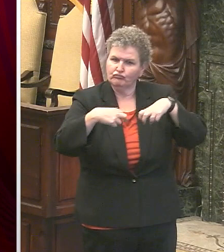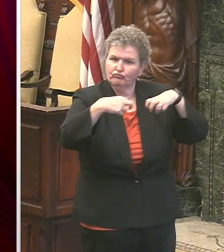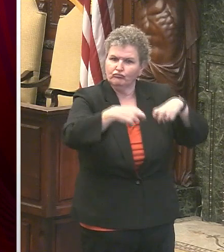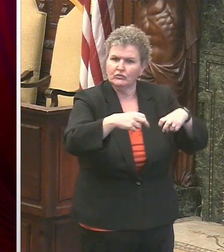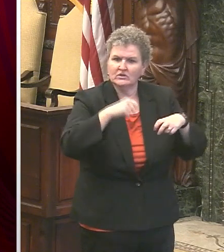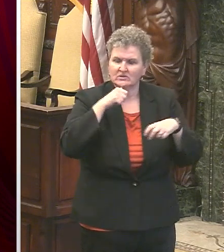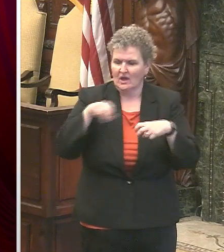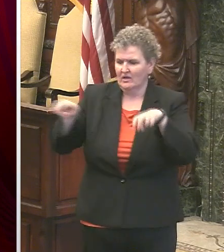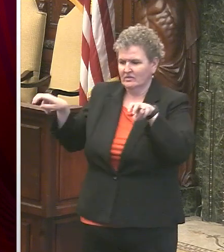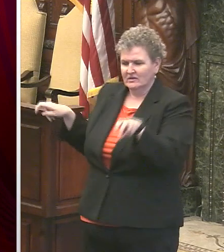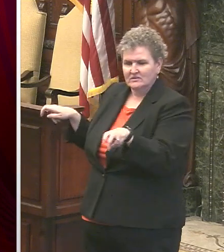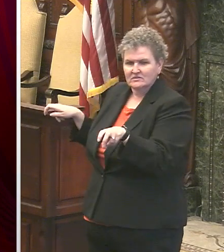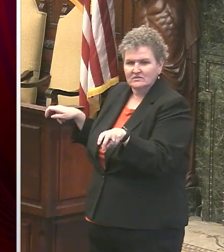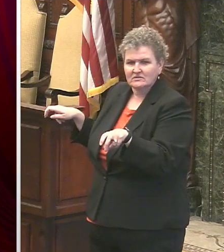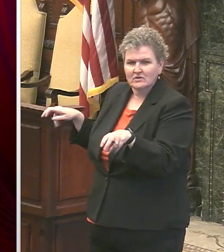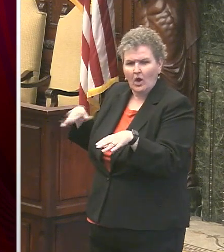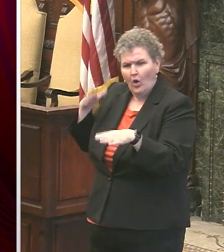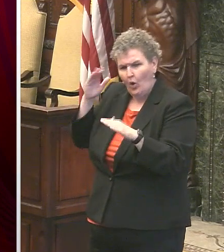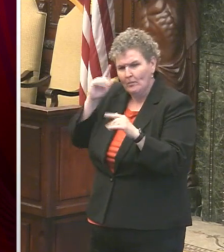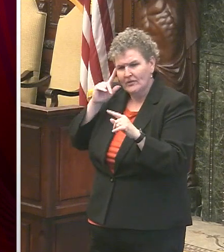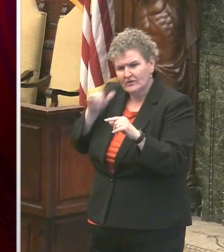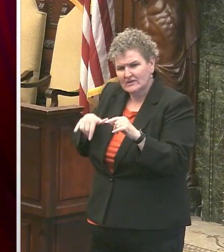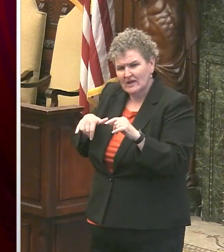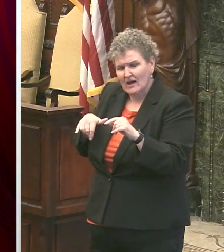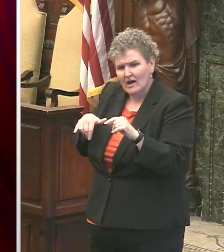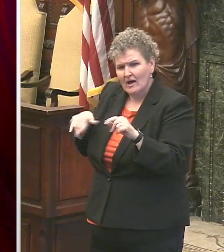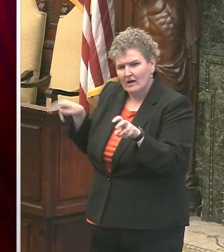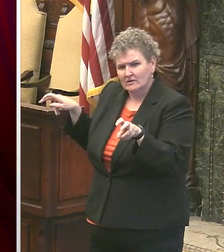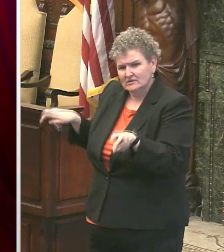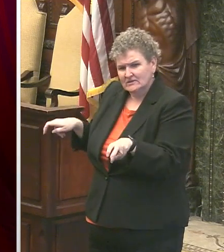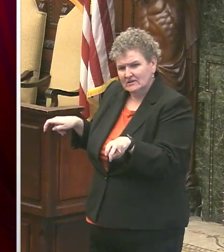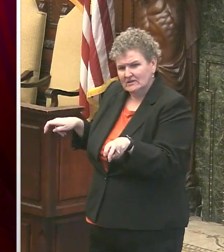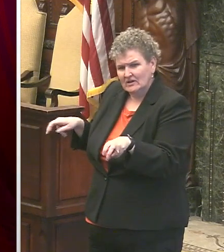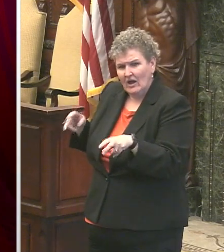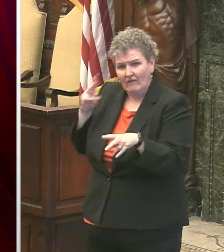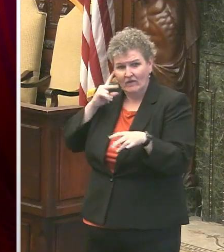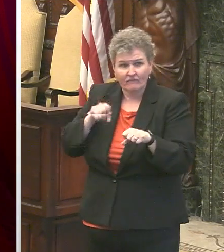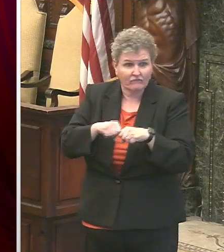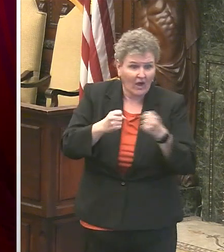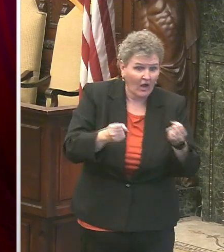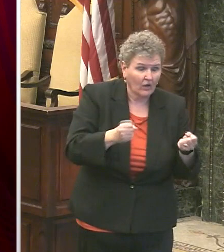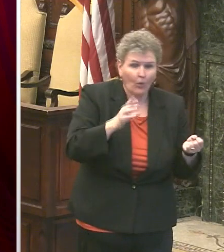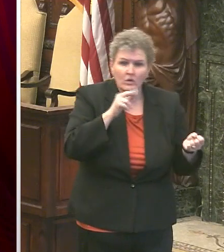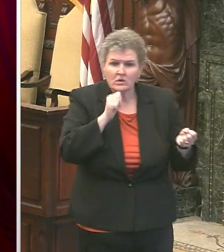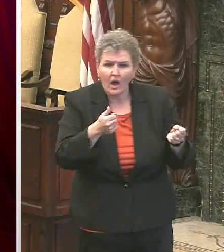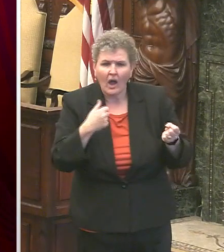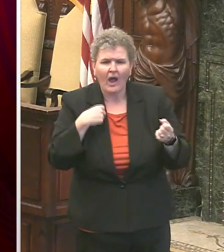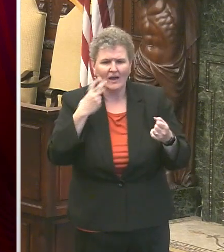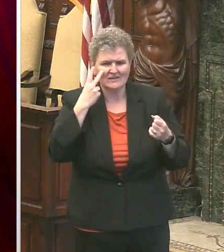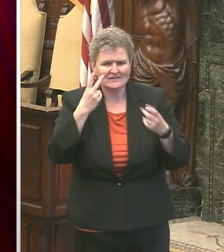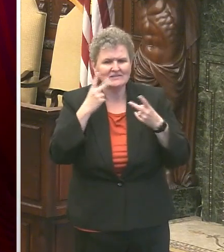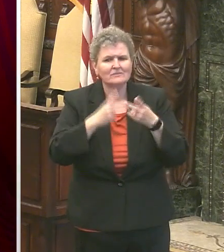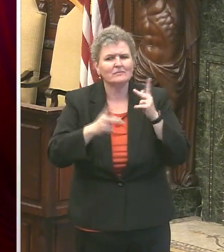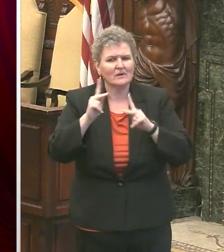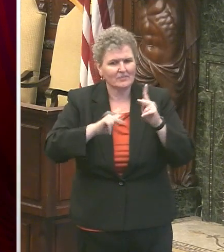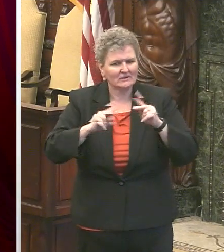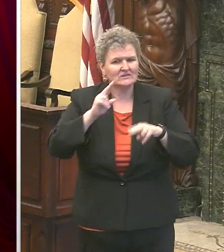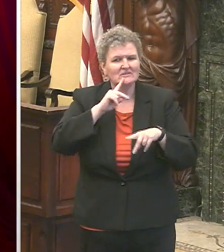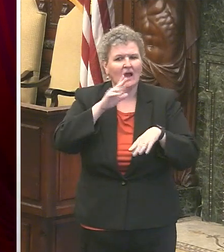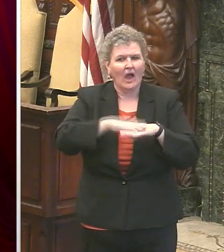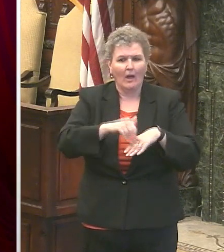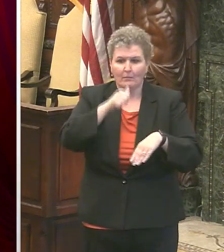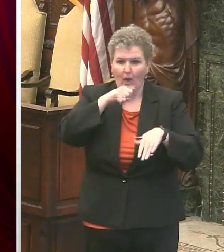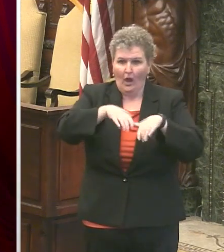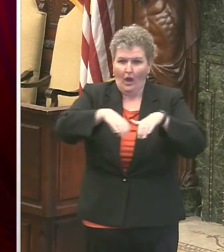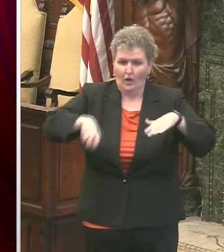bartender. And I don't know whether or not that's in violation or not. But I haven't seen people sitting at a bar stool facing